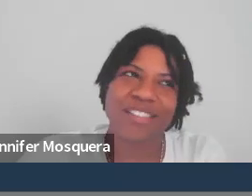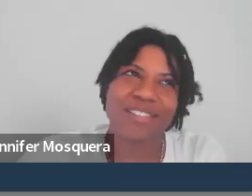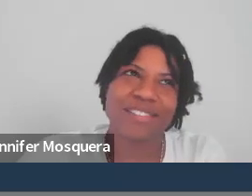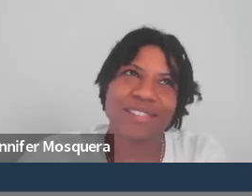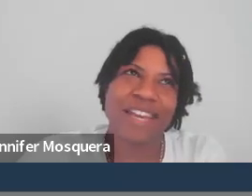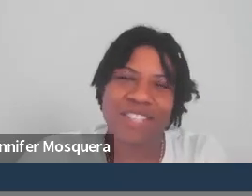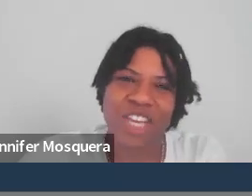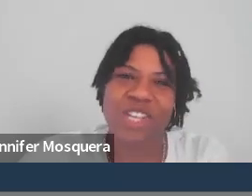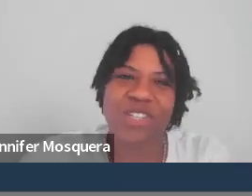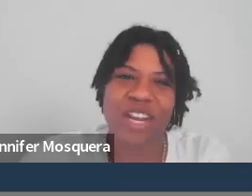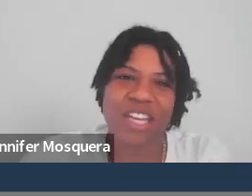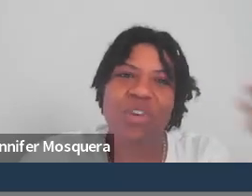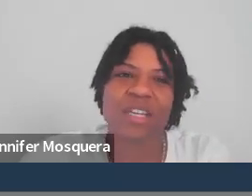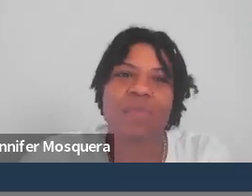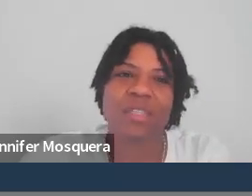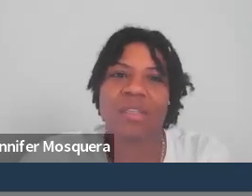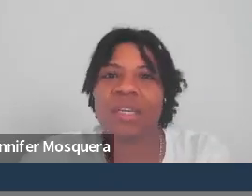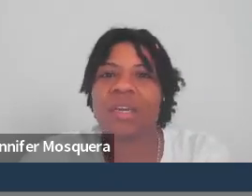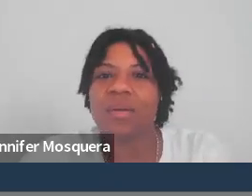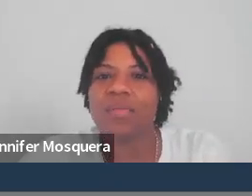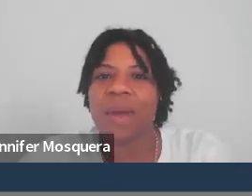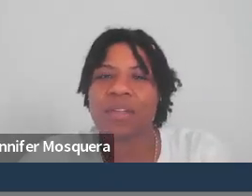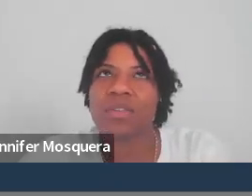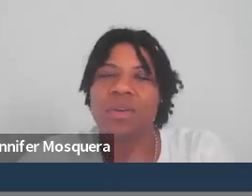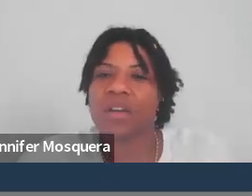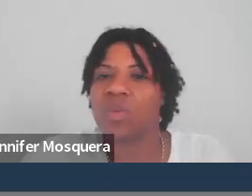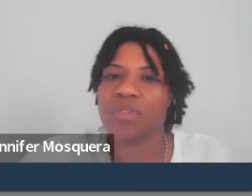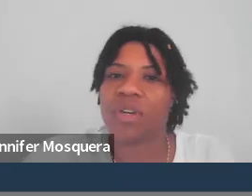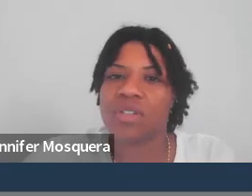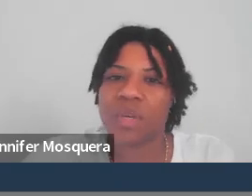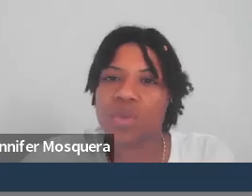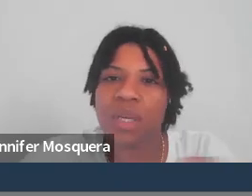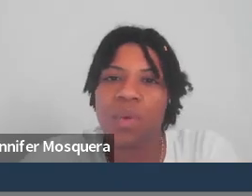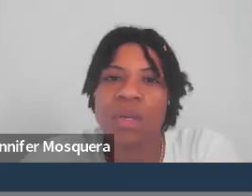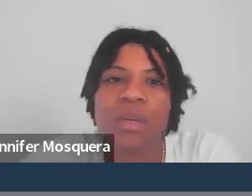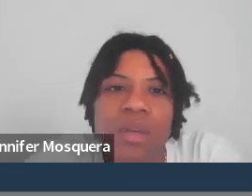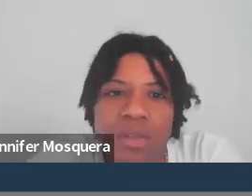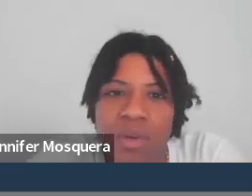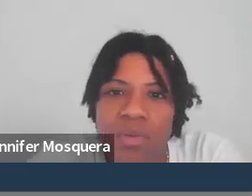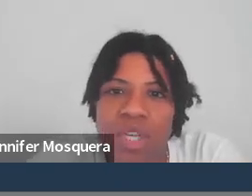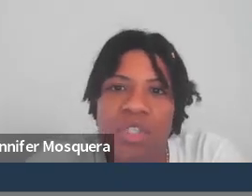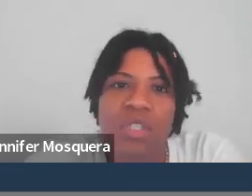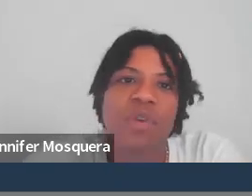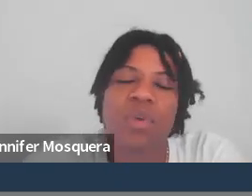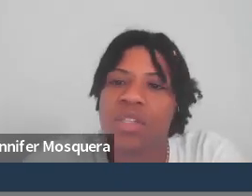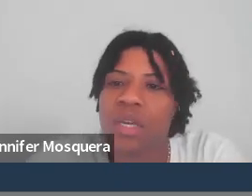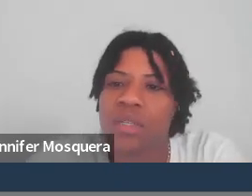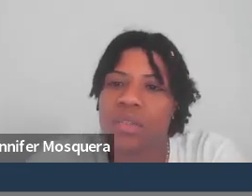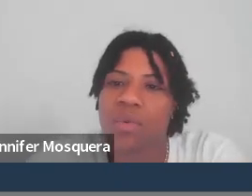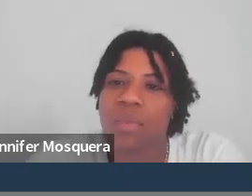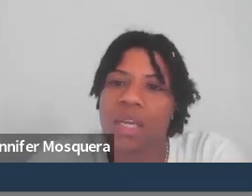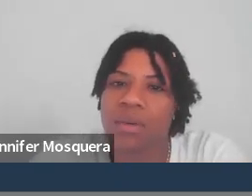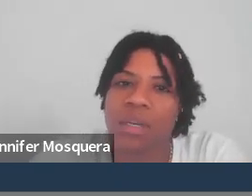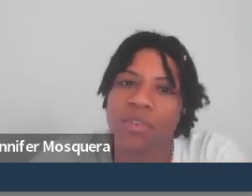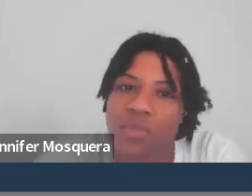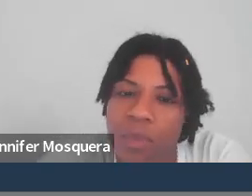log track, it tracks basically back to October 1st, 2021. So changes for projects